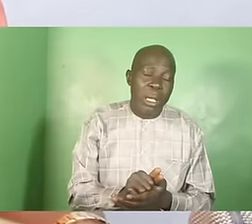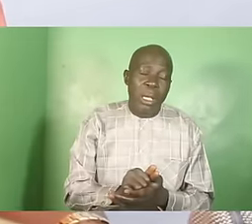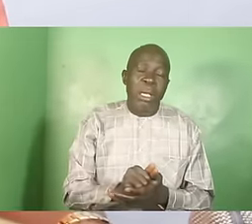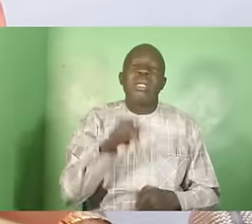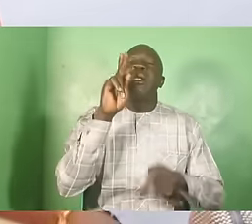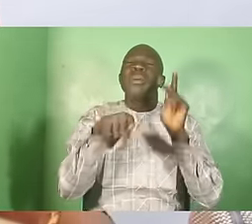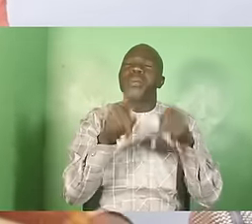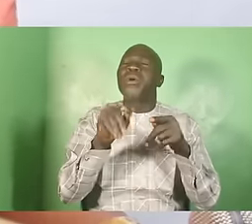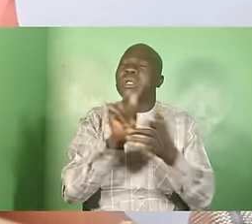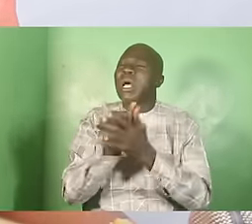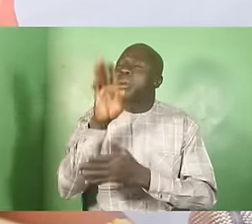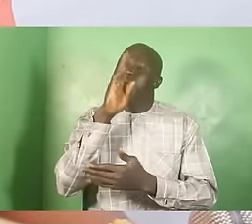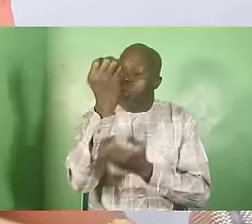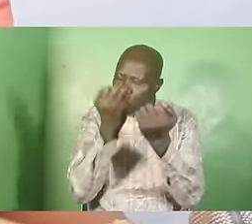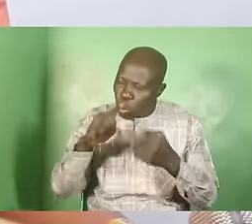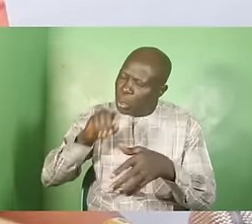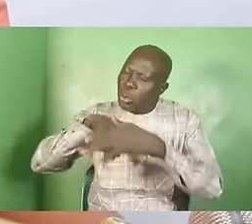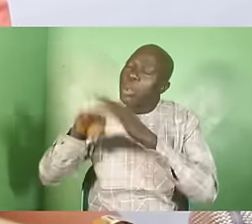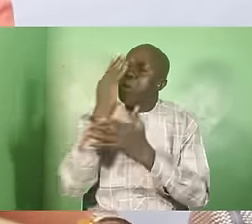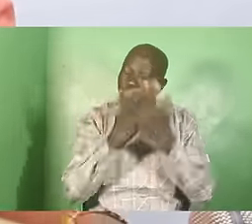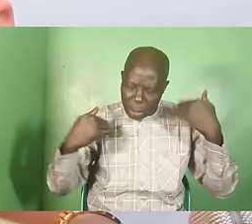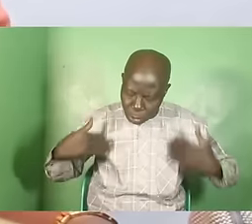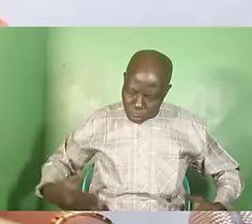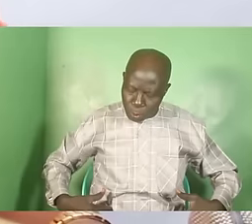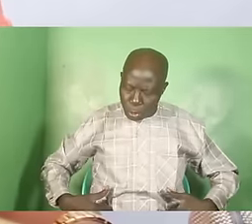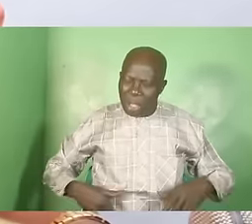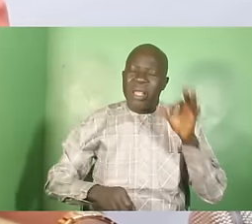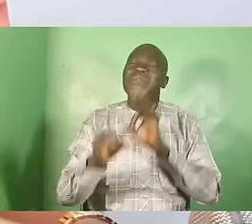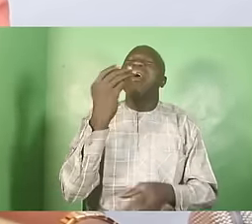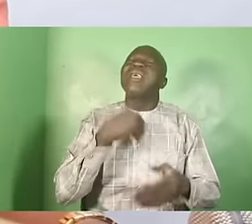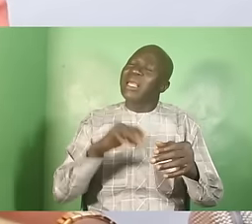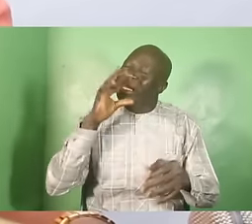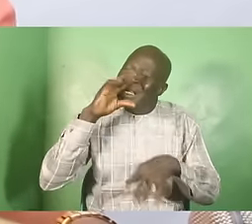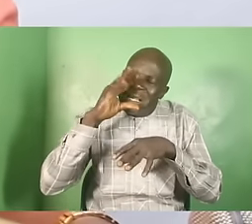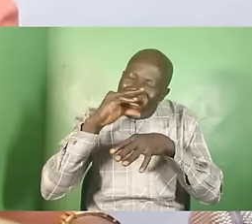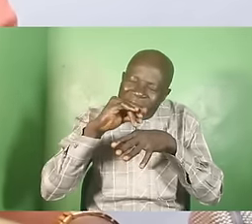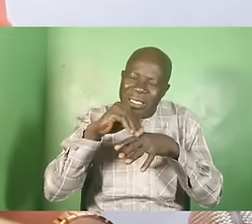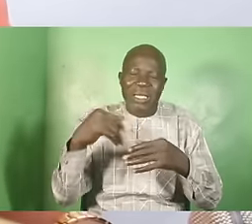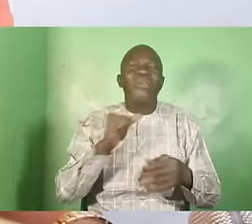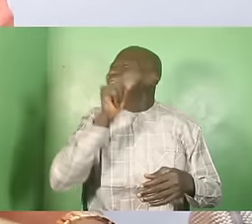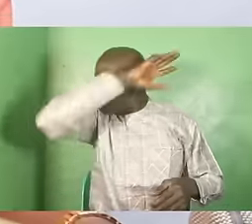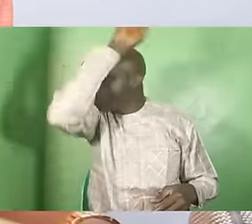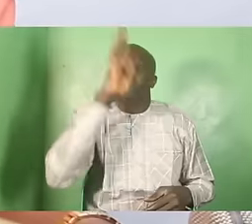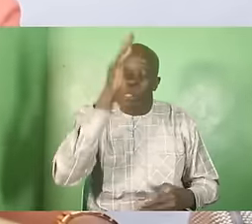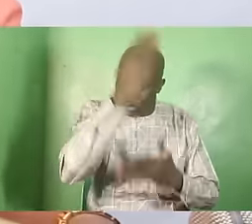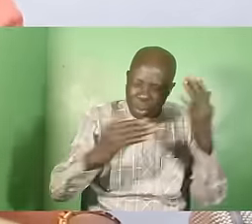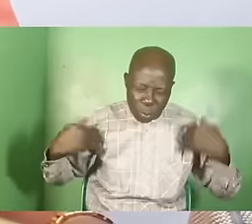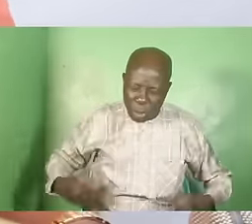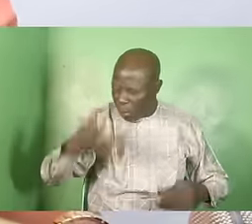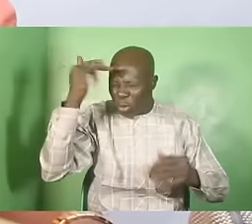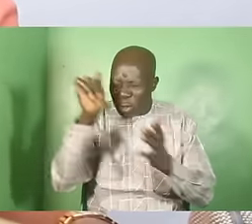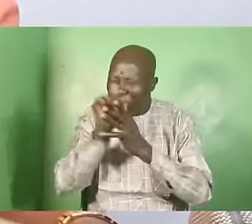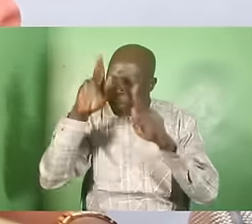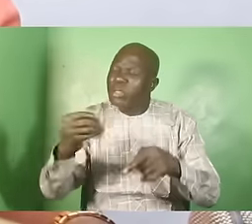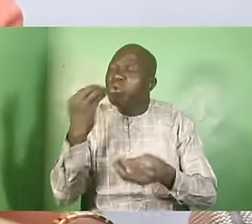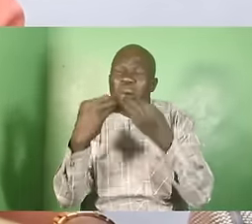to speak. I said, don't never say to him. Don't say what he said. He said, the one that is somewhere that becomes of me. I said, what we eat, woman, you can never